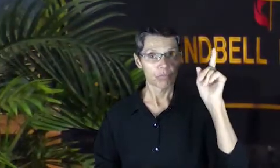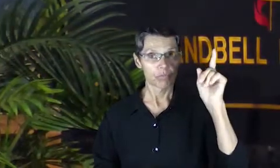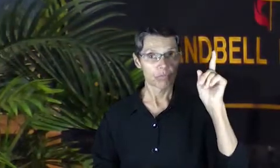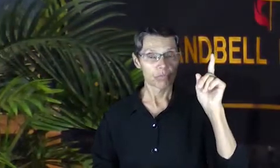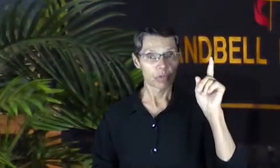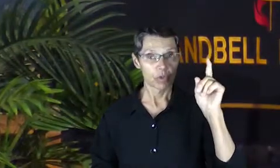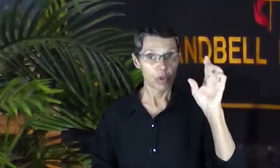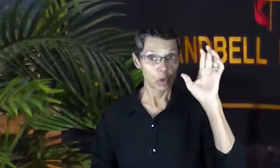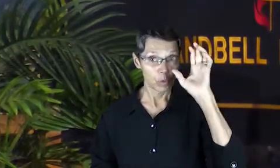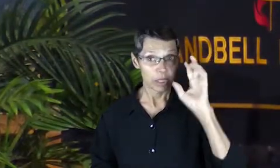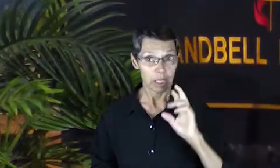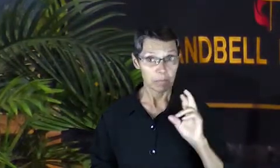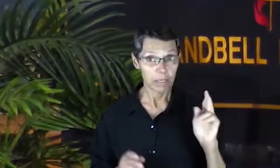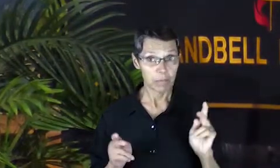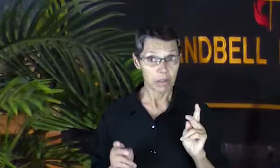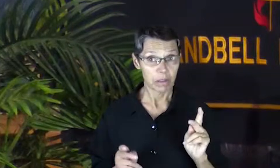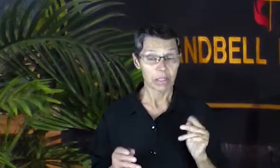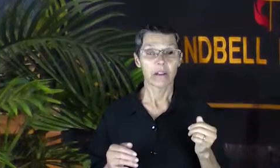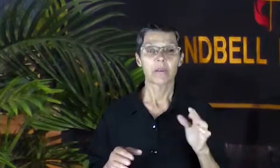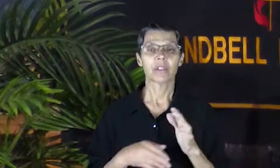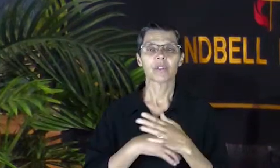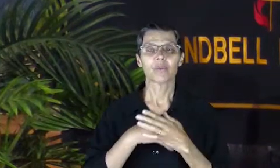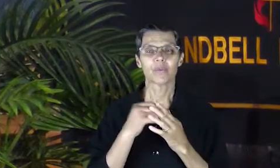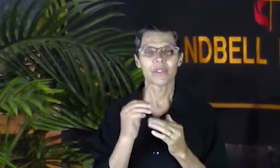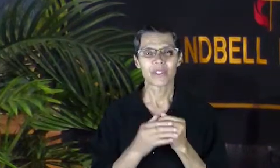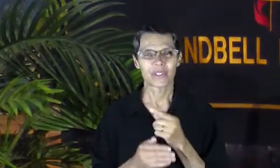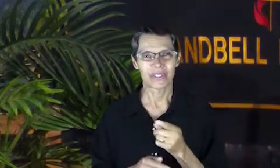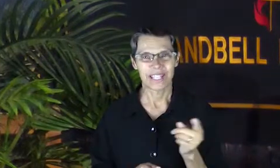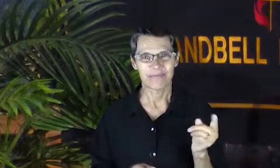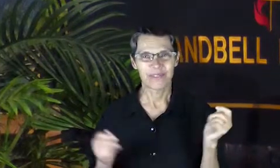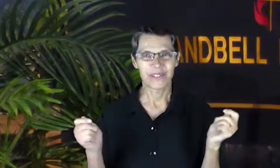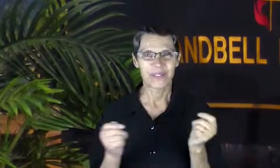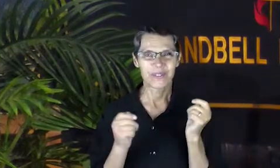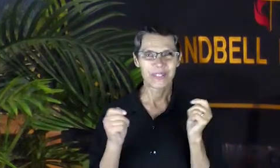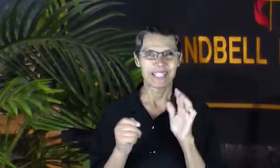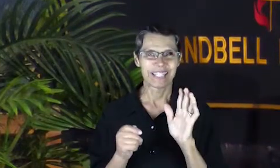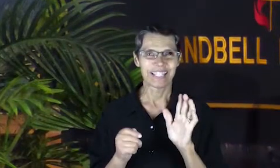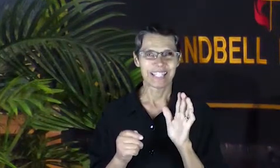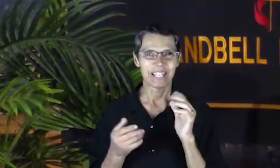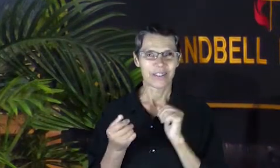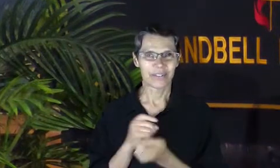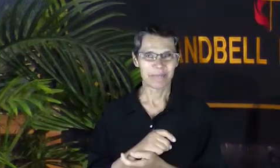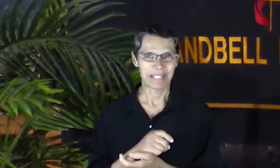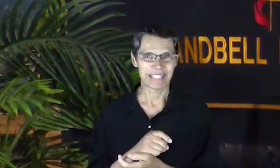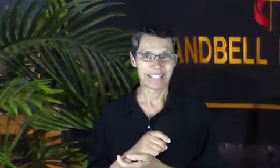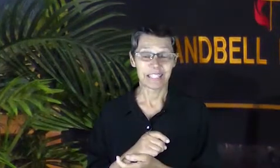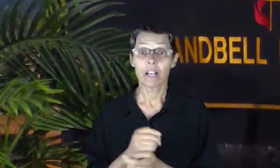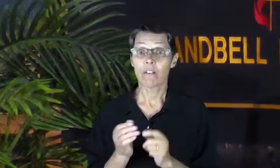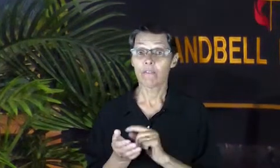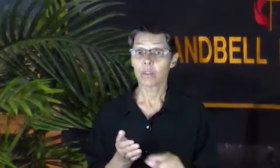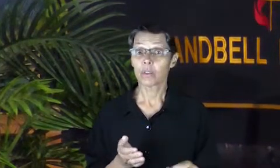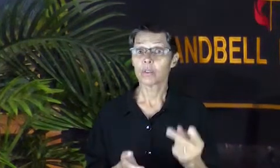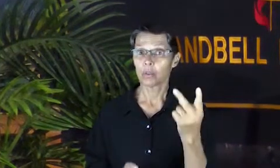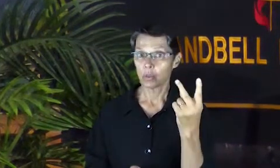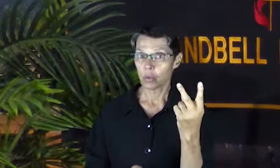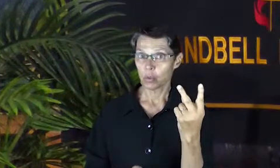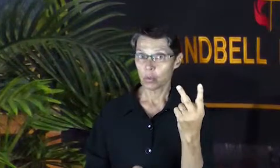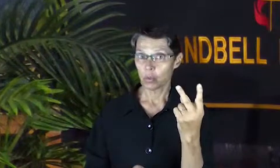them, rejoicing over their repentance and their hospitality towards Titus, beginning in verse 2.